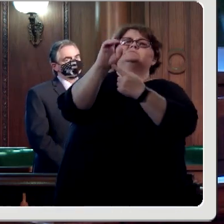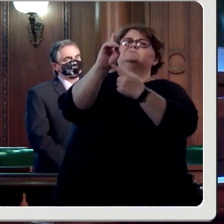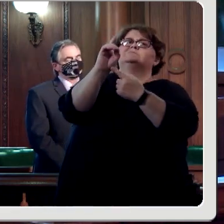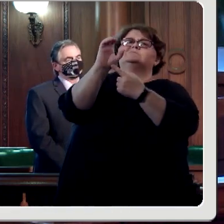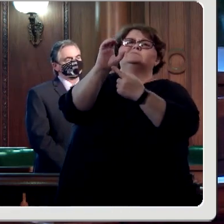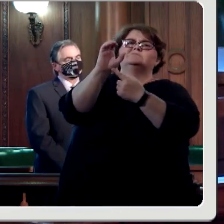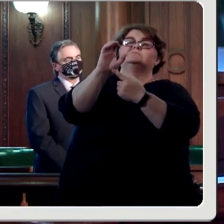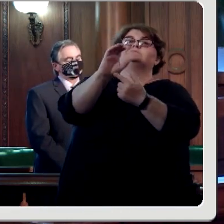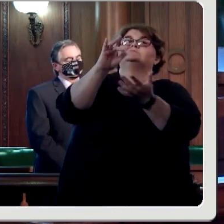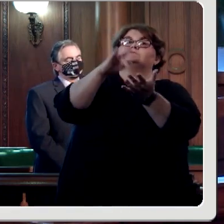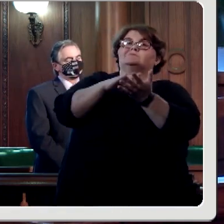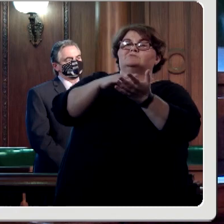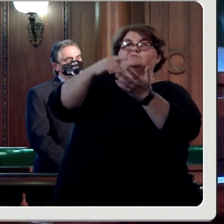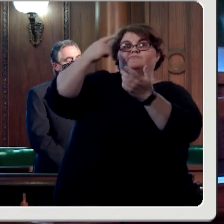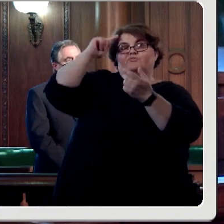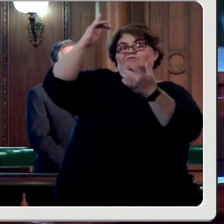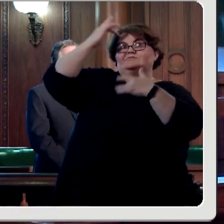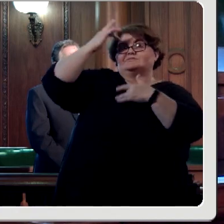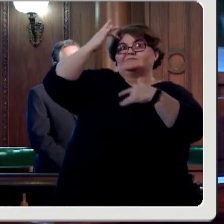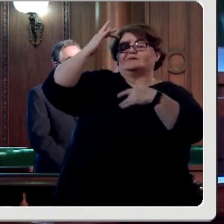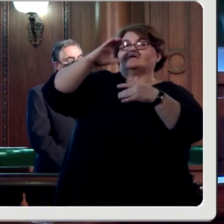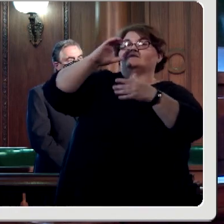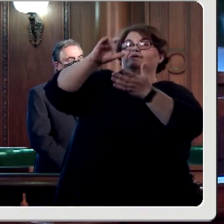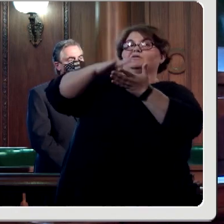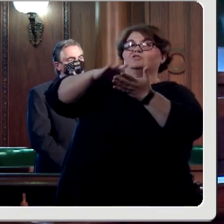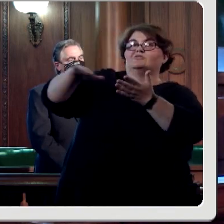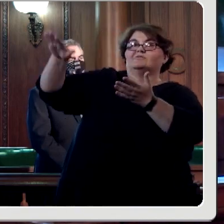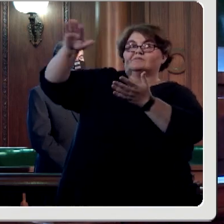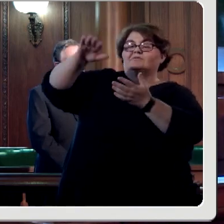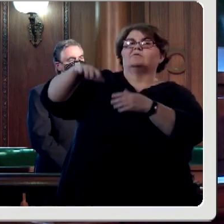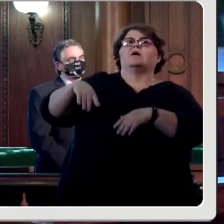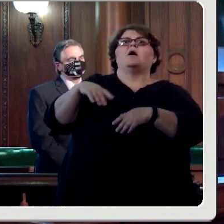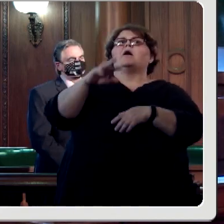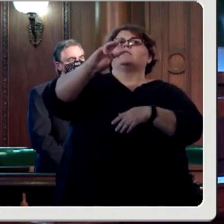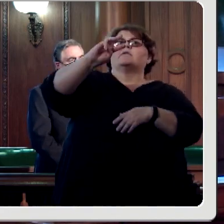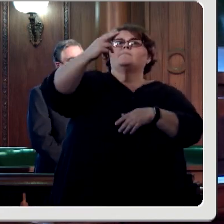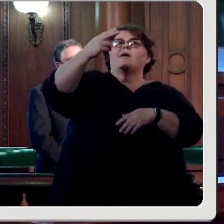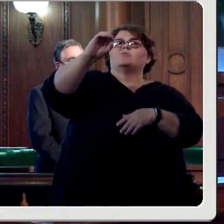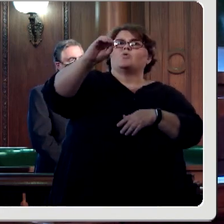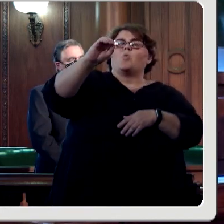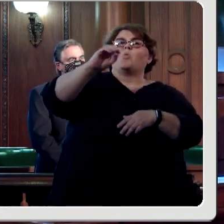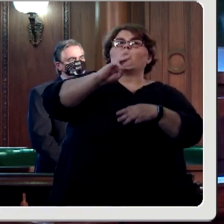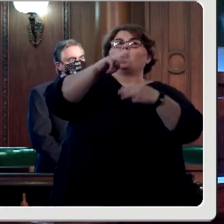Health Organization, and our state and local health departments.